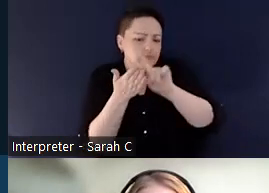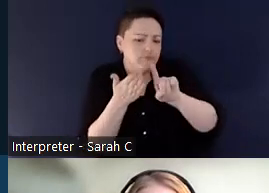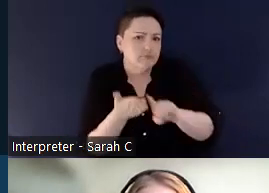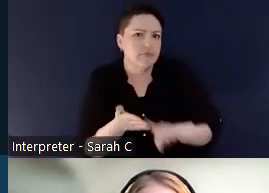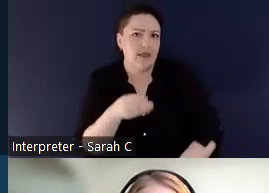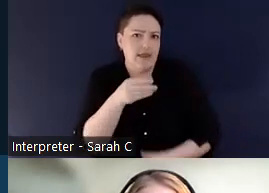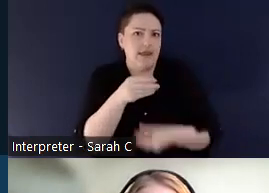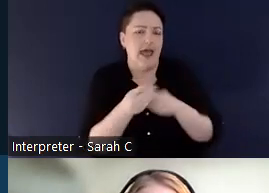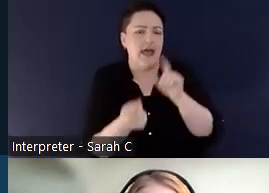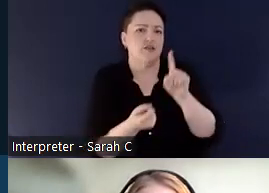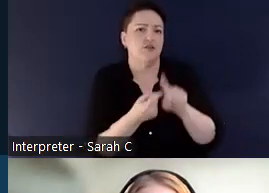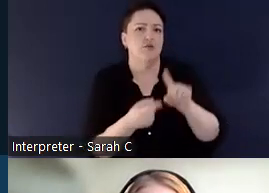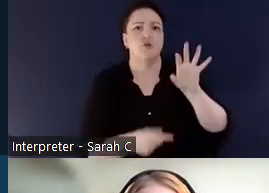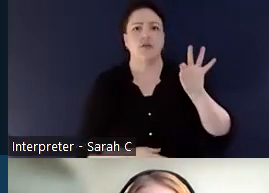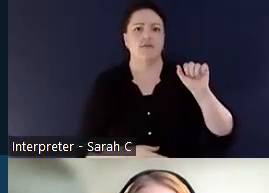Thank you.